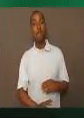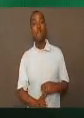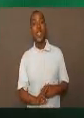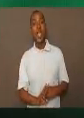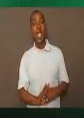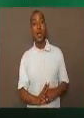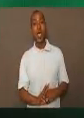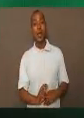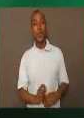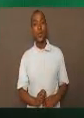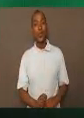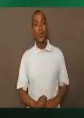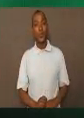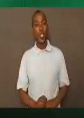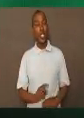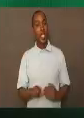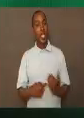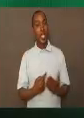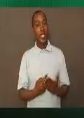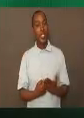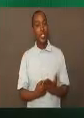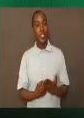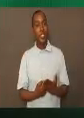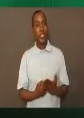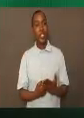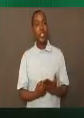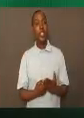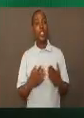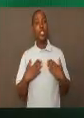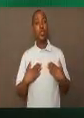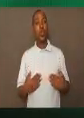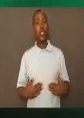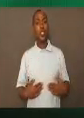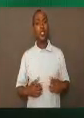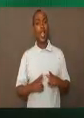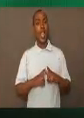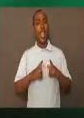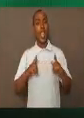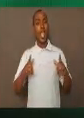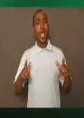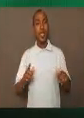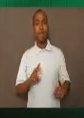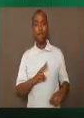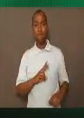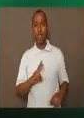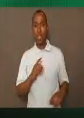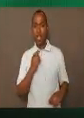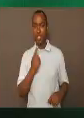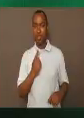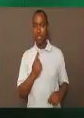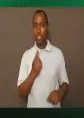cava. They are the body's largest veins that transport